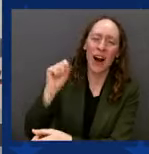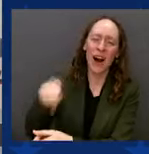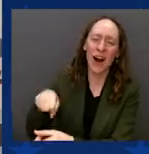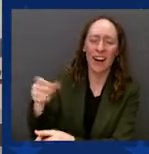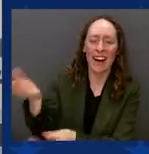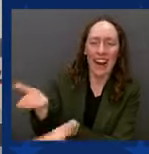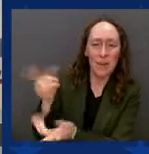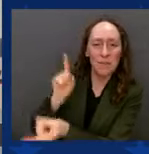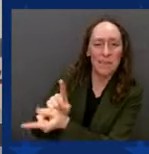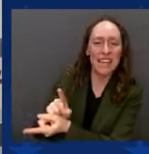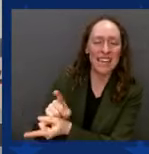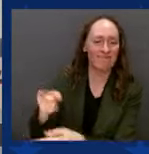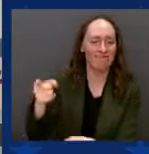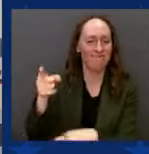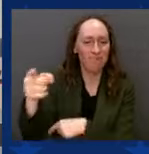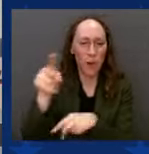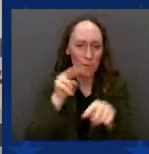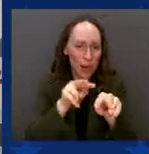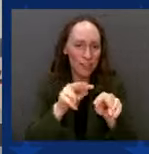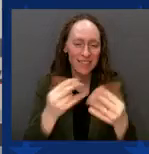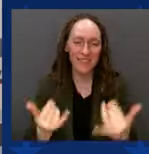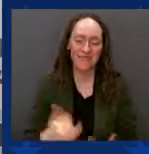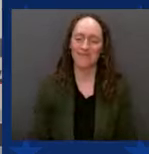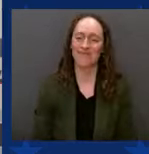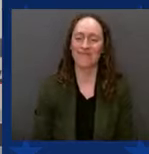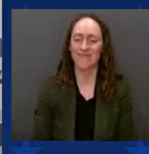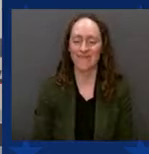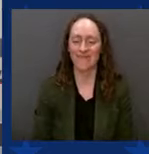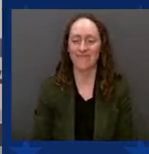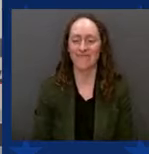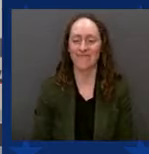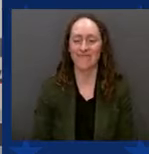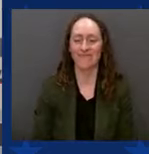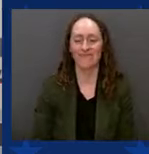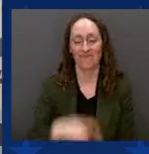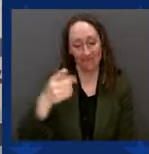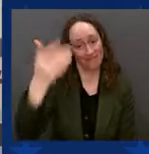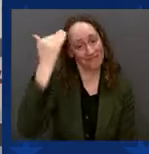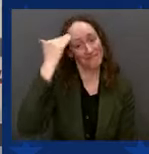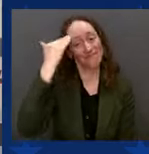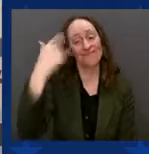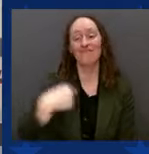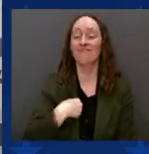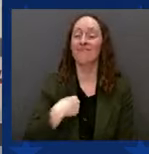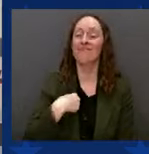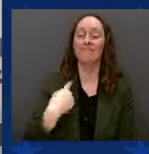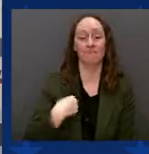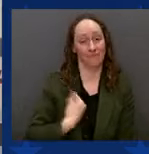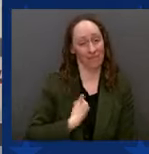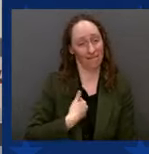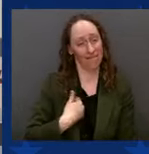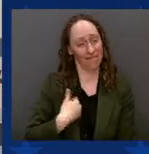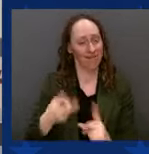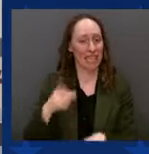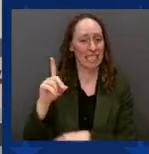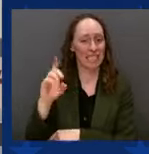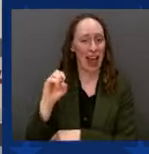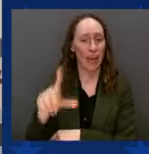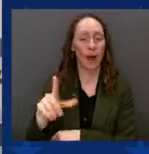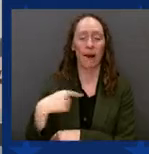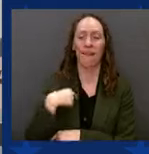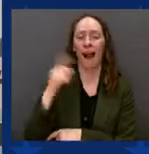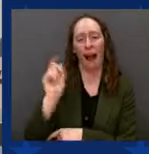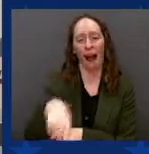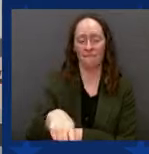this, you know what I mean? You look at that, and you say, you done good with that boy. Congratulations, Mom.